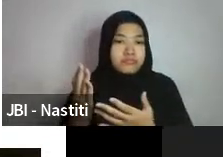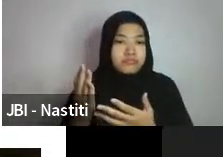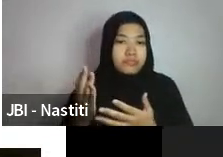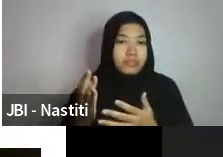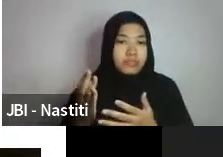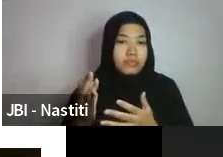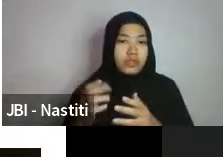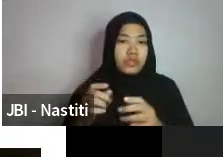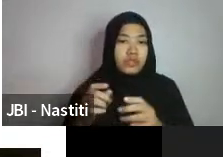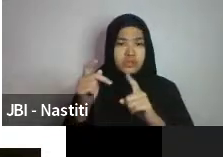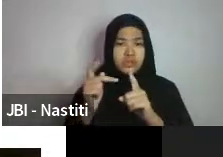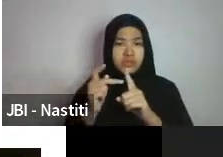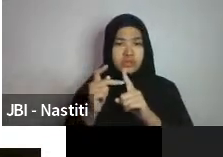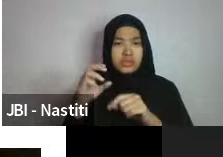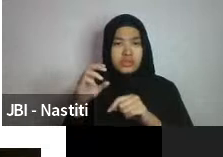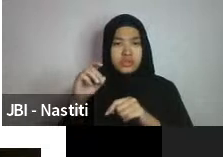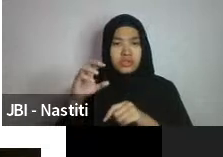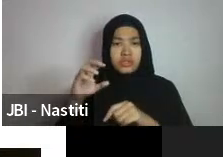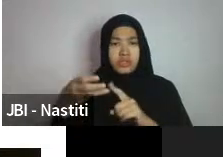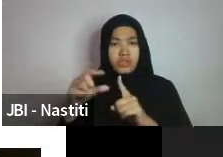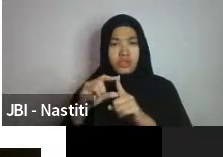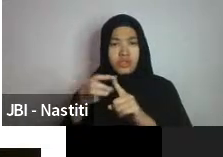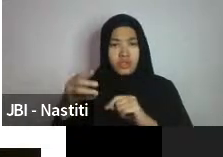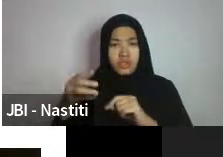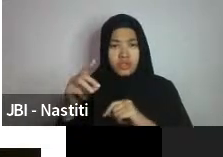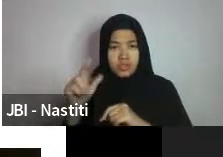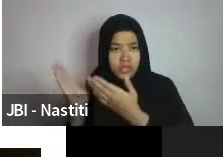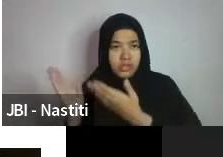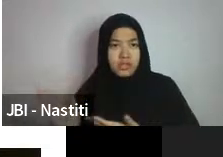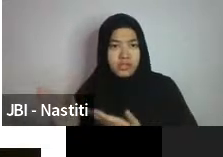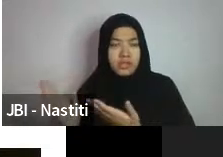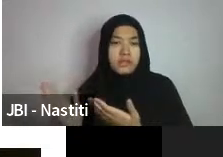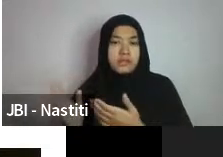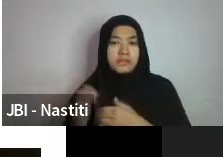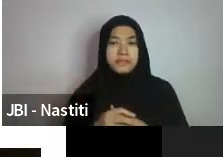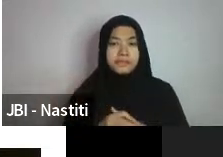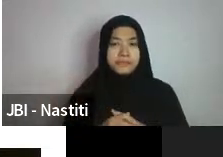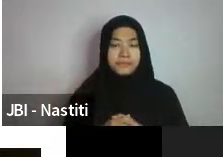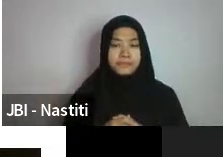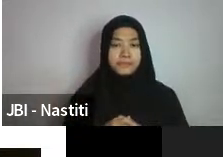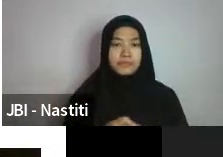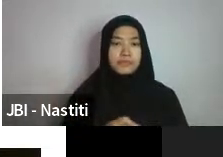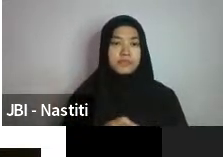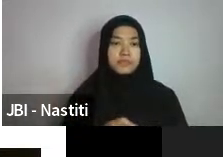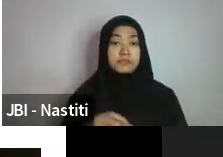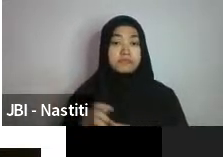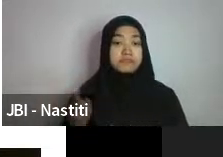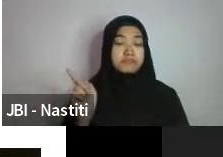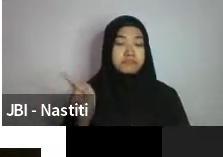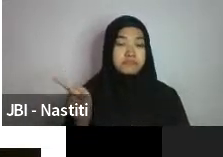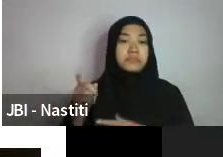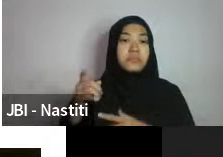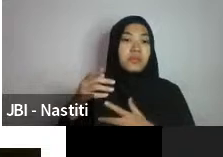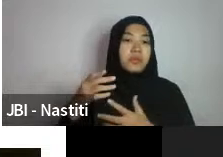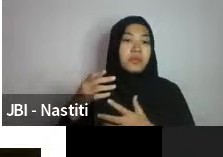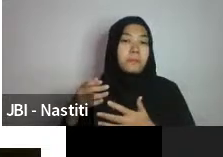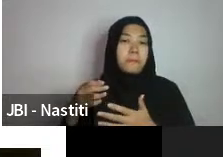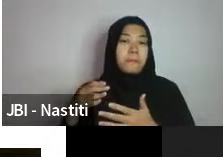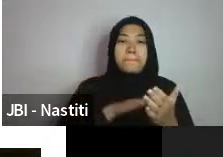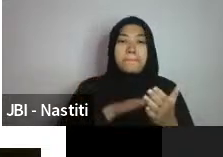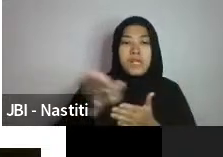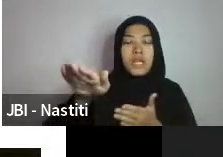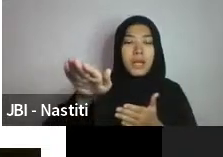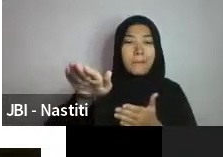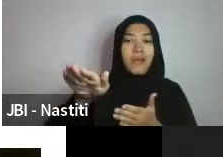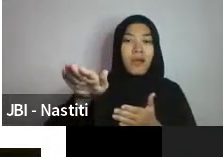the Netherlands. Then he sent two doctors, one who worked in a mental hospital in the Netherlands and